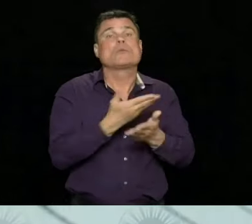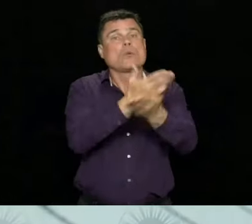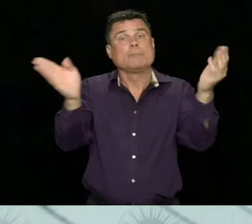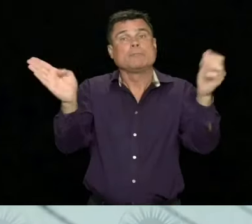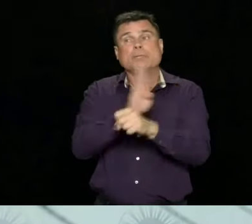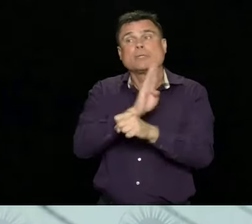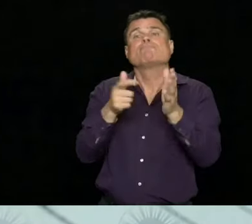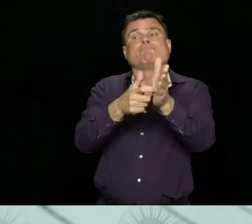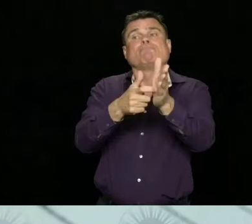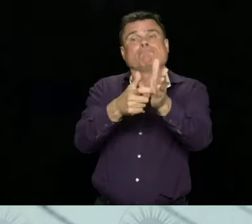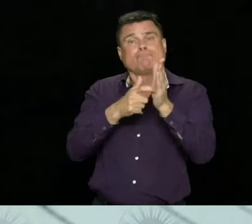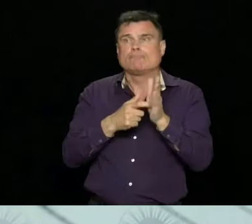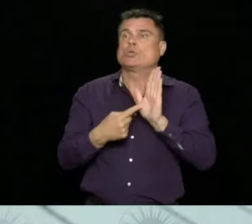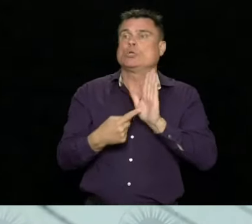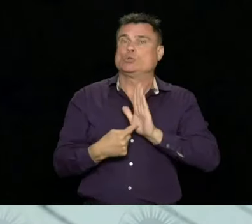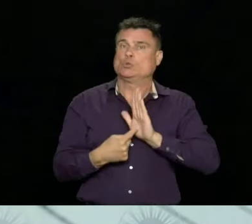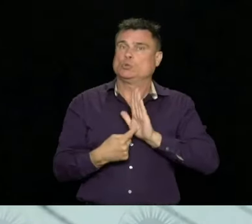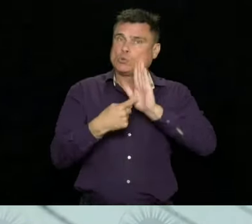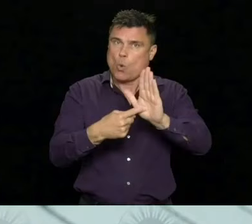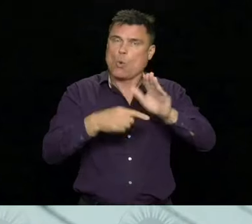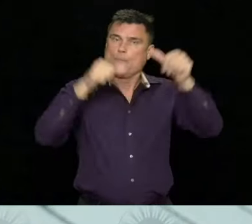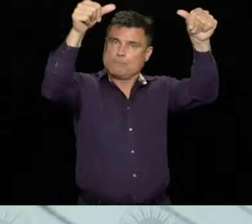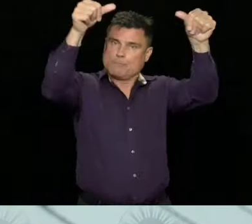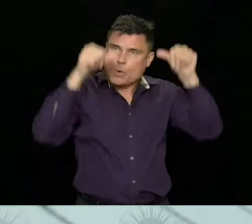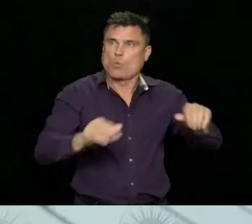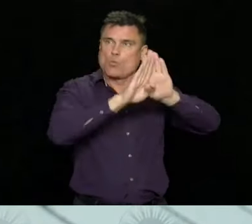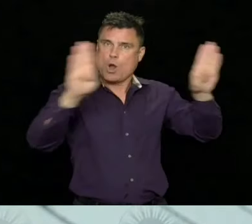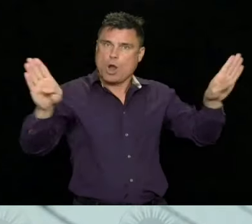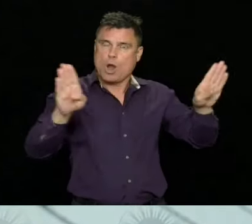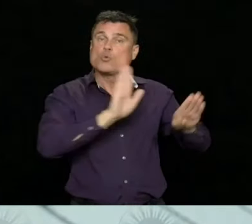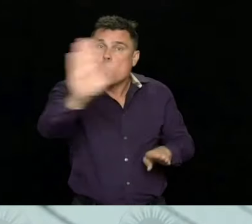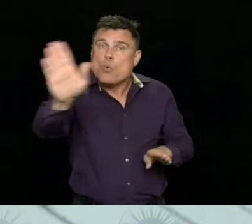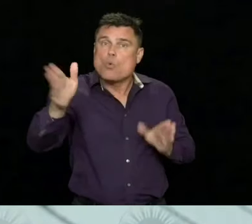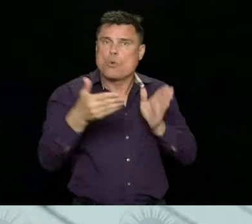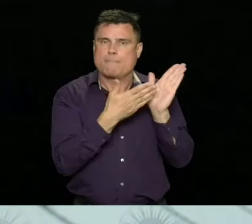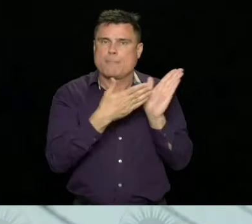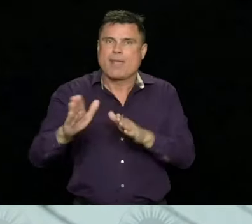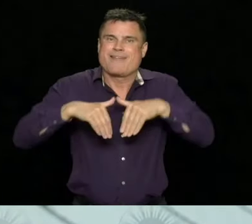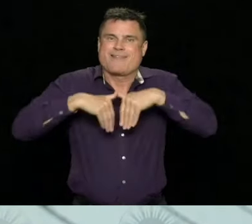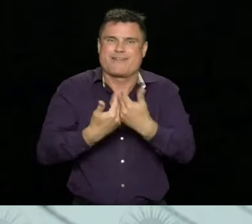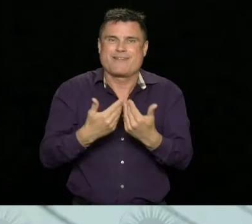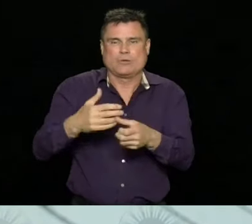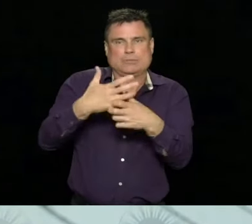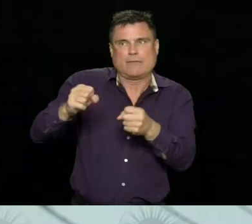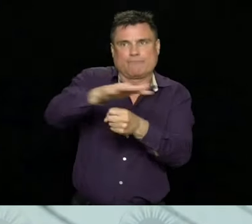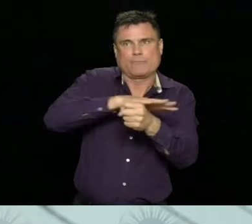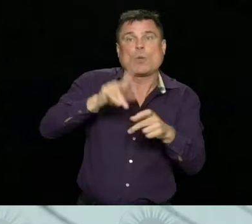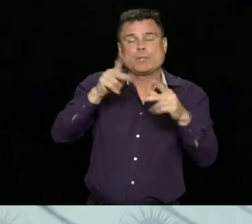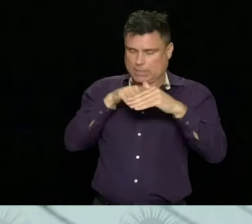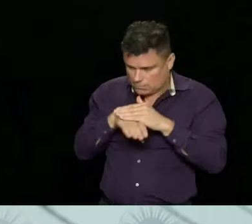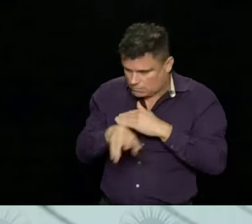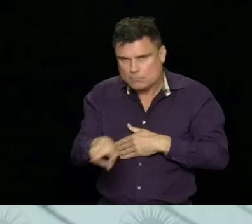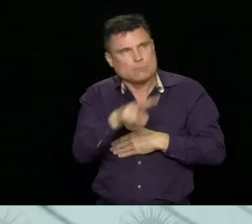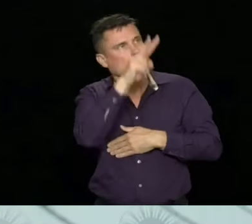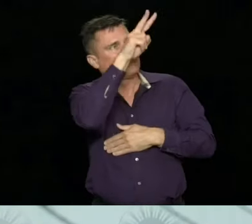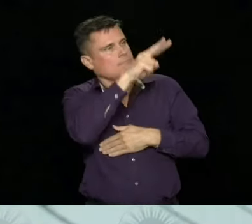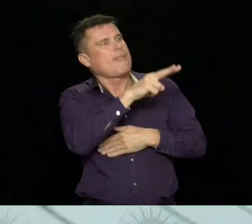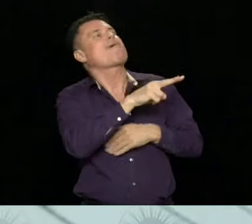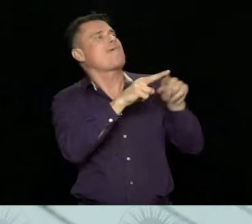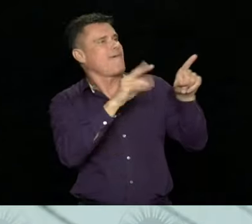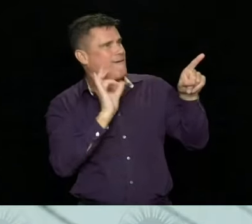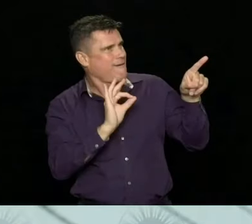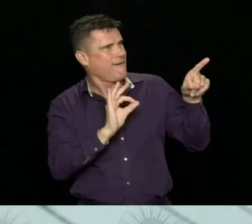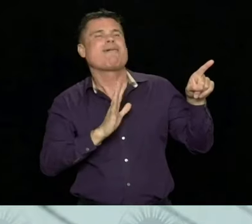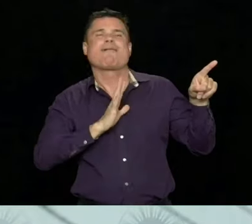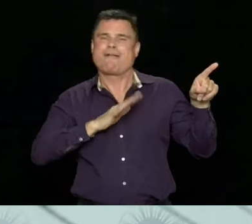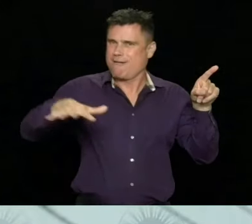at their workplaces so that their customers are confident that when they come into their businesses, their health and safety is protected. Thank you. The